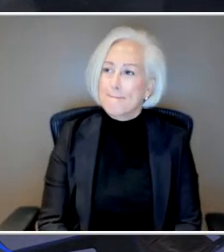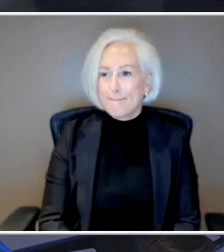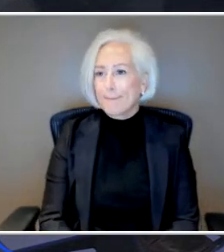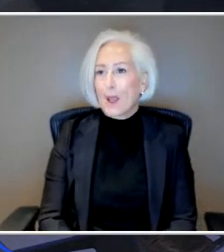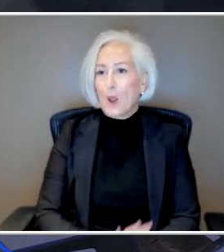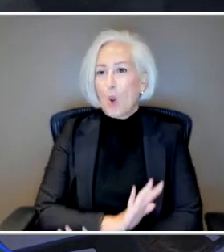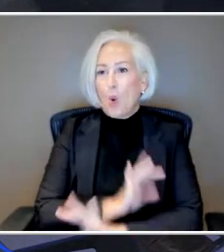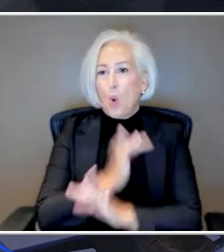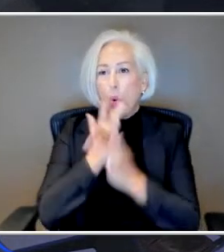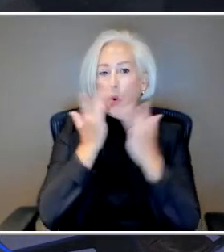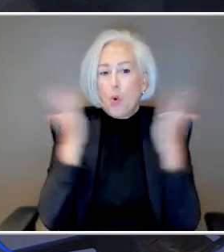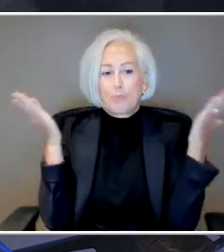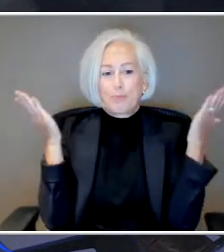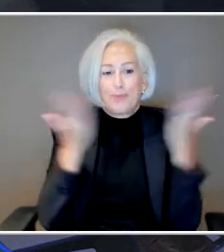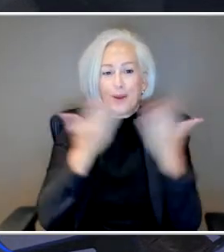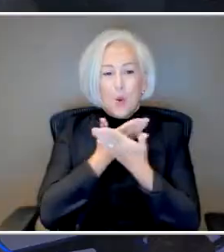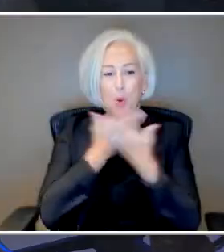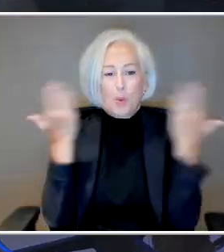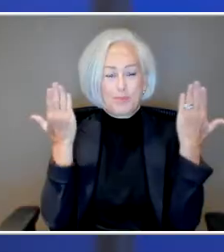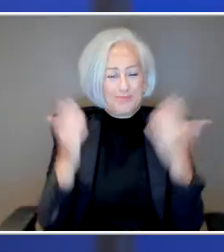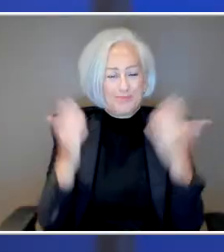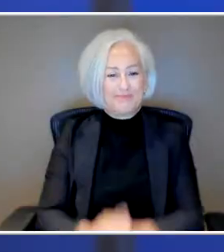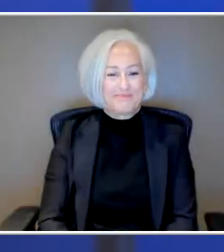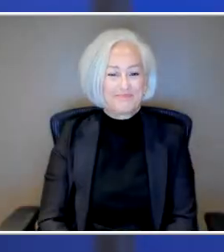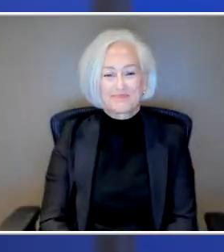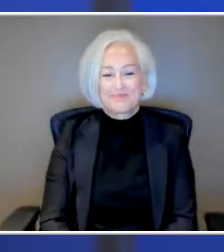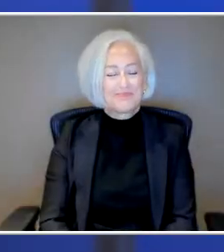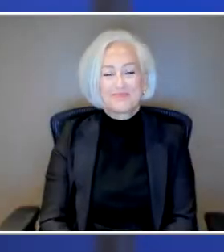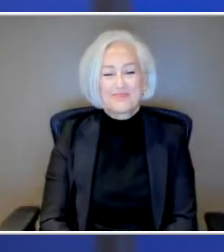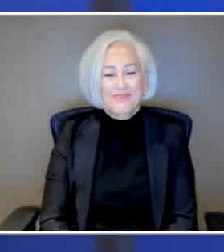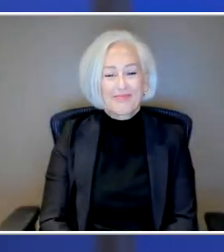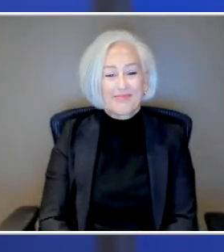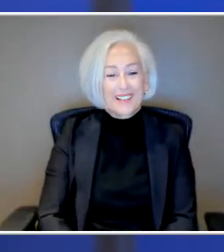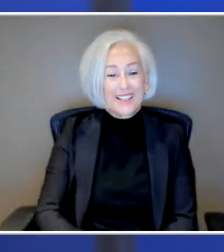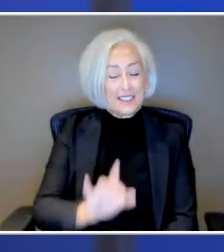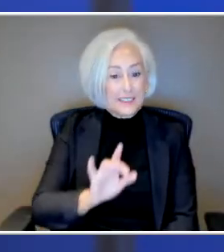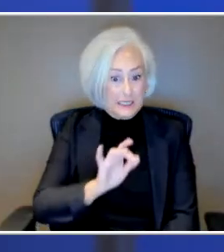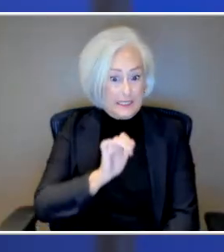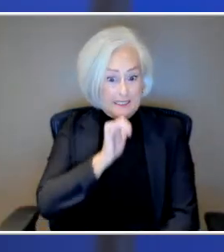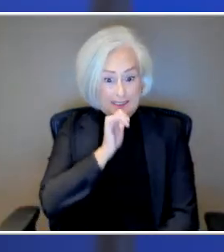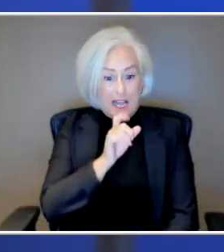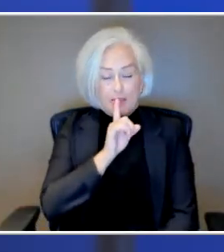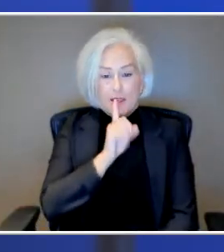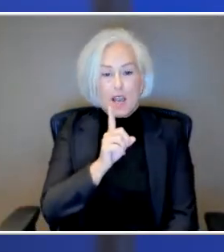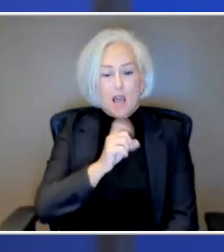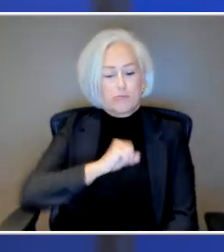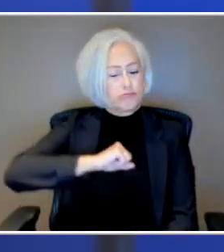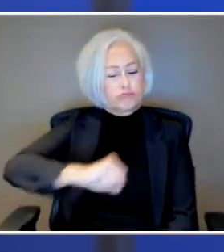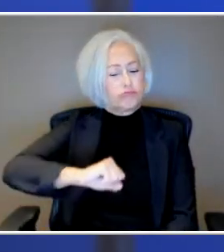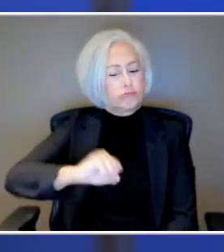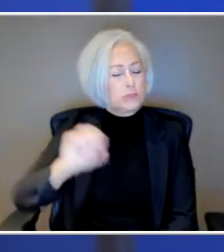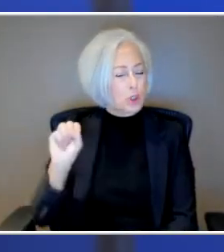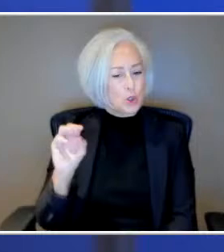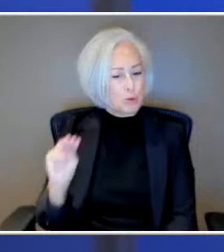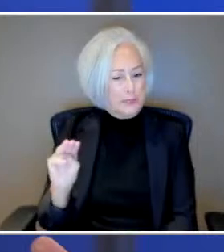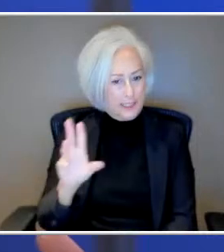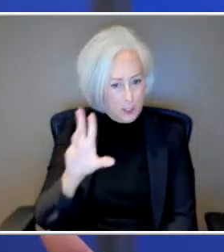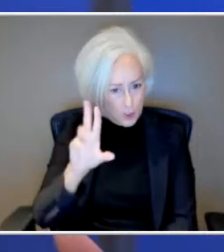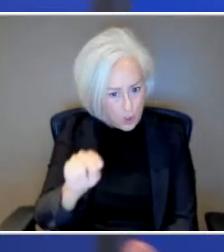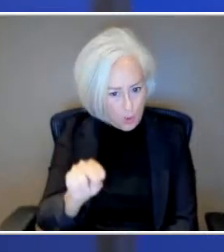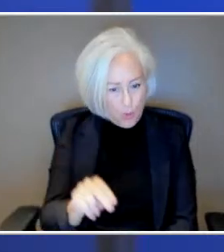TikToker, not a big Instagrammer, I take it. And it's truly not that I am anti-social media. You know, I